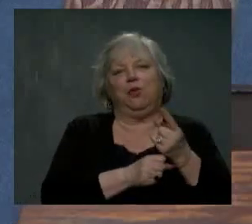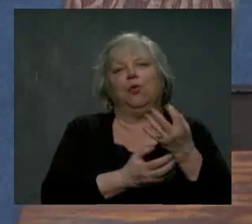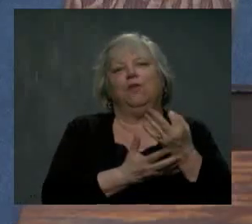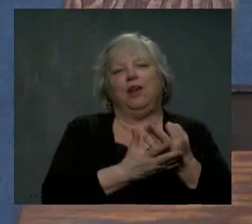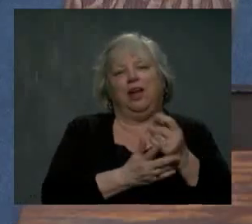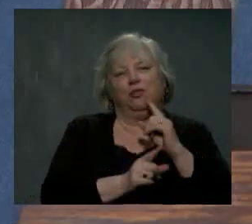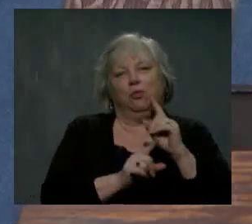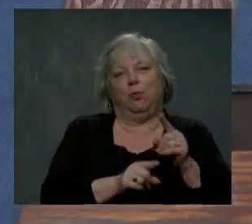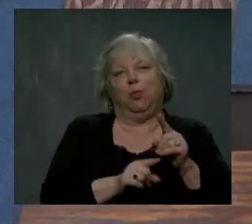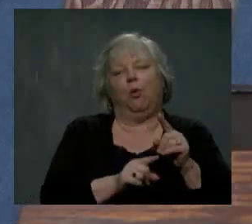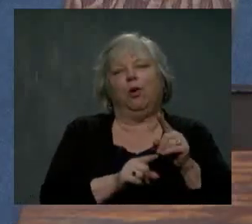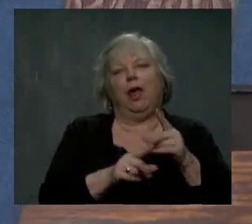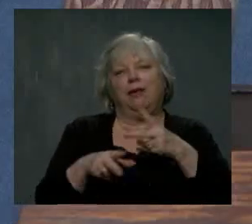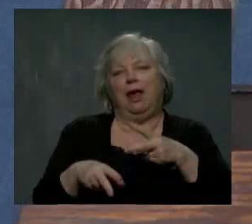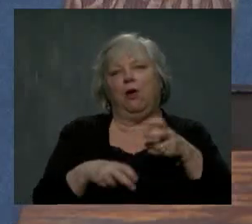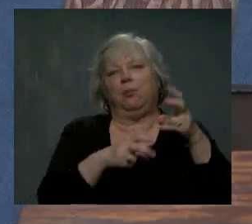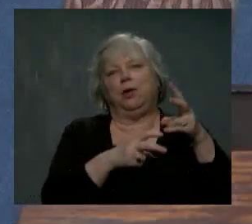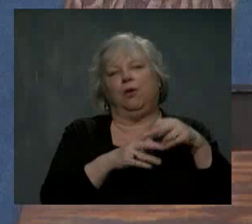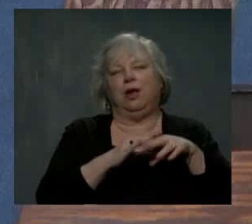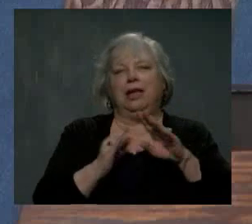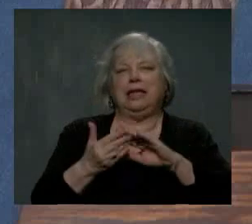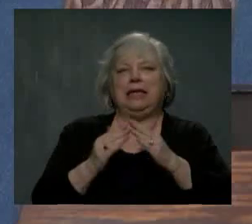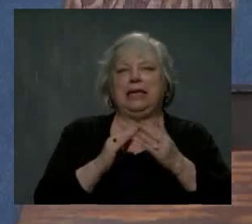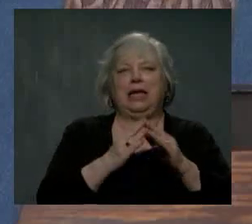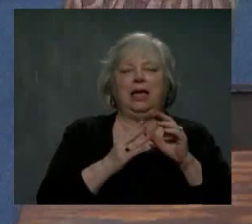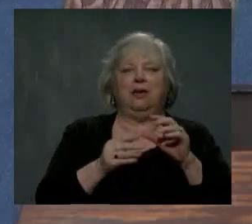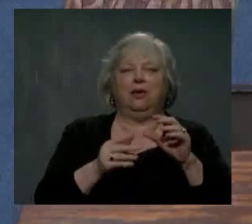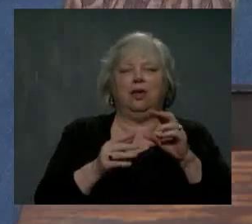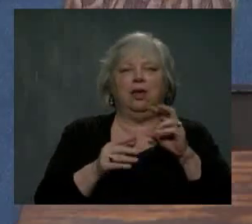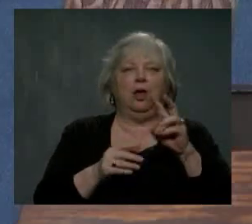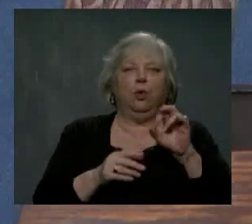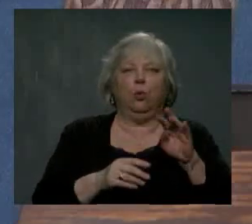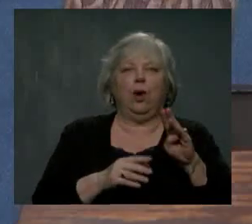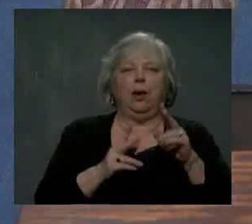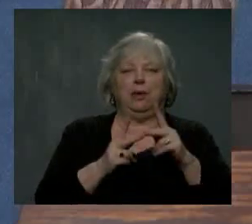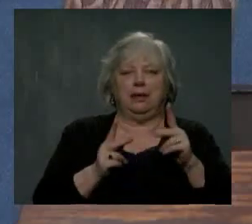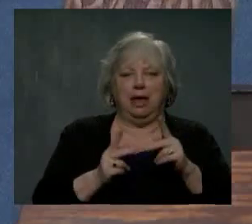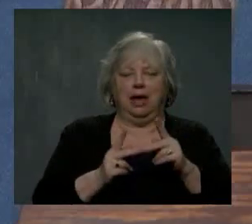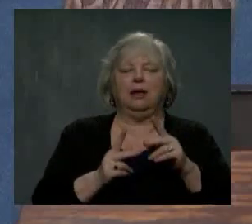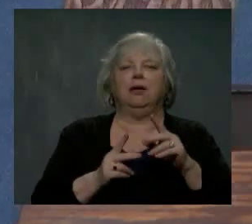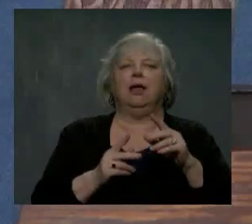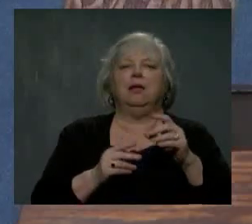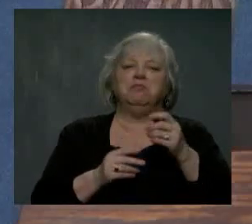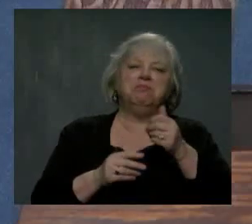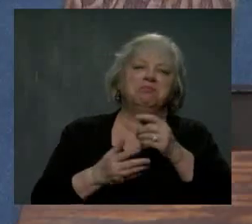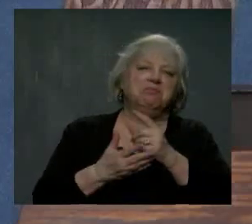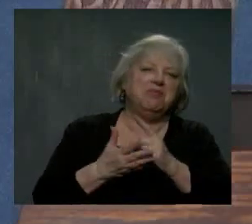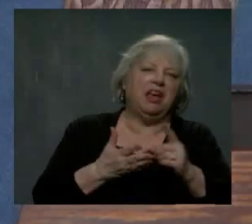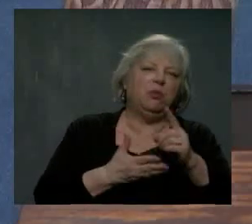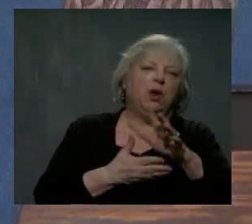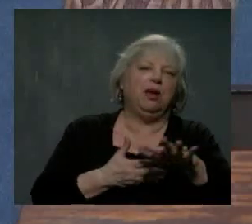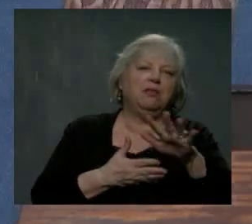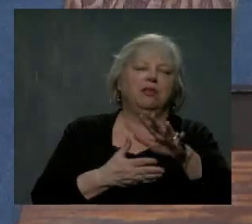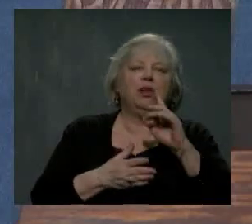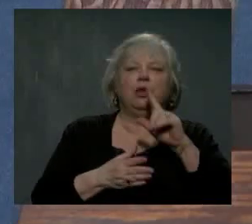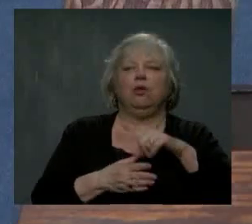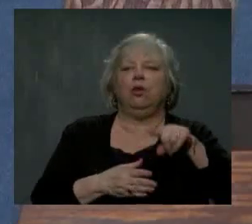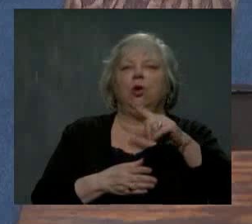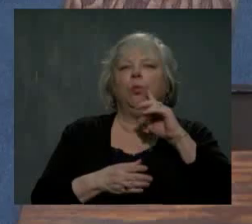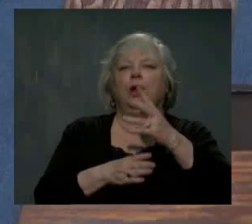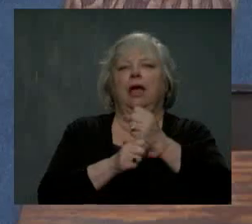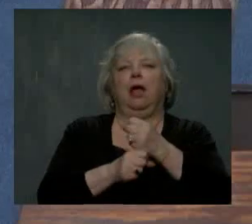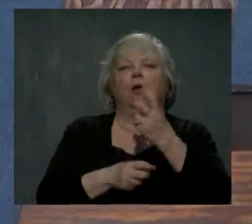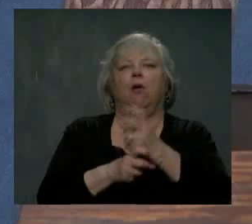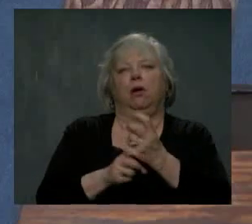Financial Report. It's now uploaded on the city's website. You will be getting your copies in the next week or so. We're having them printed